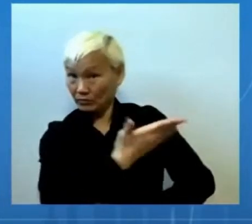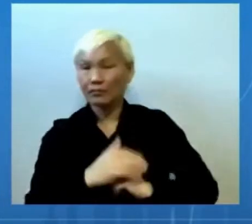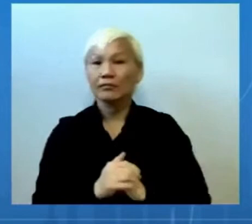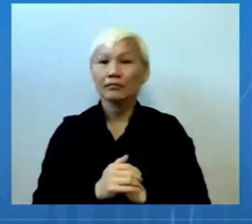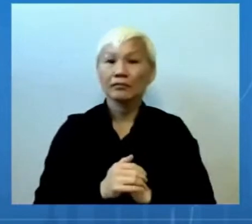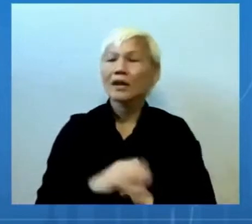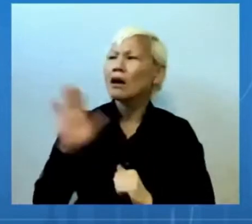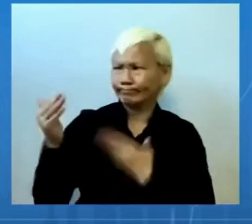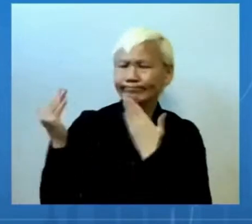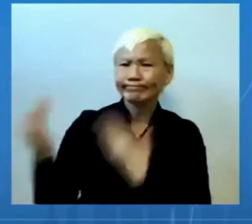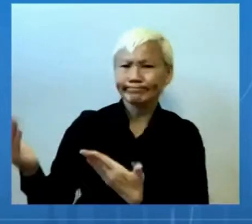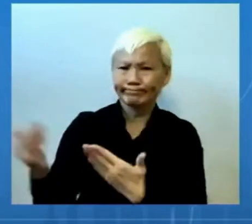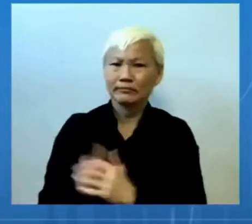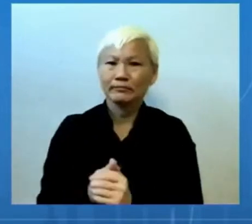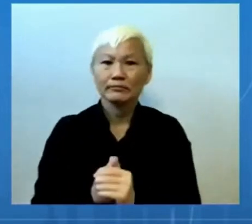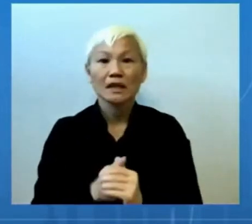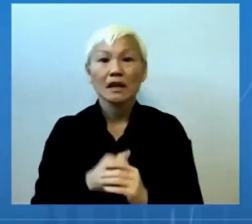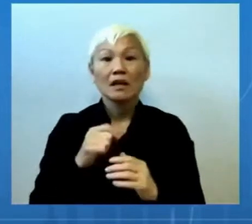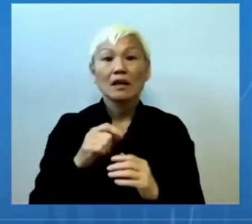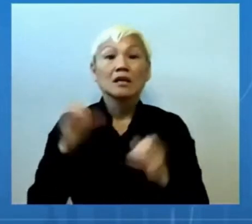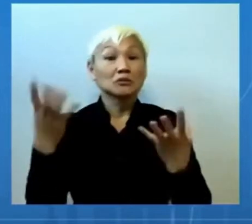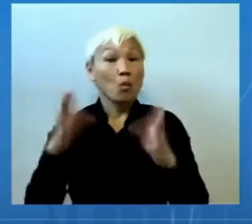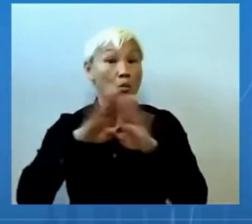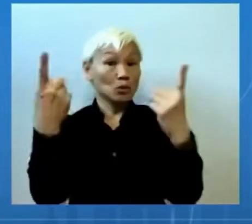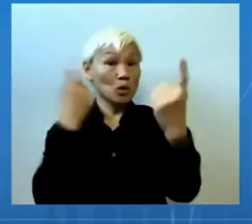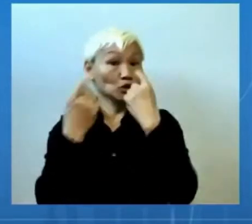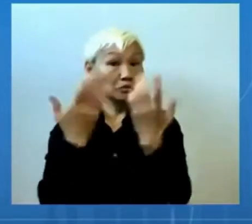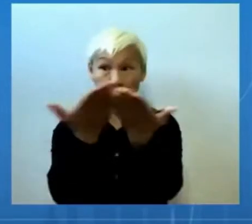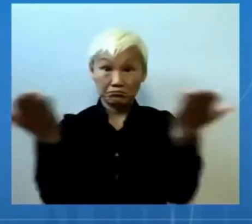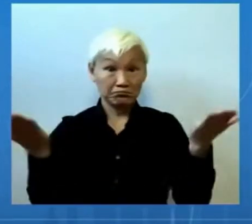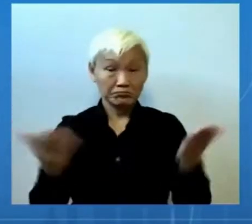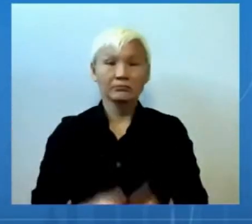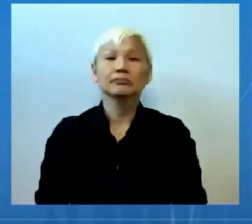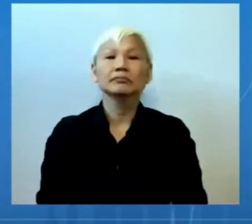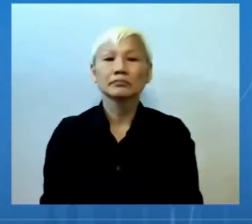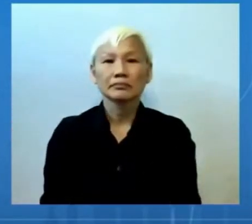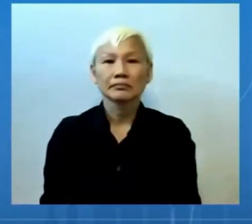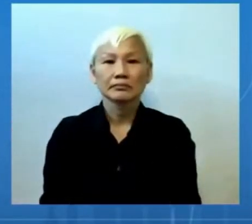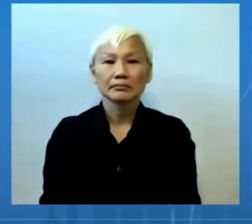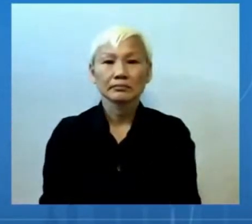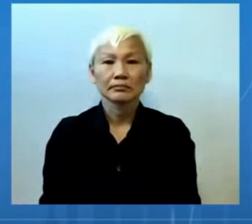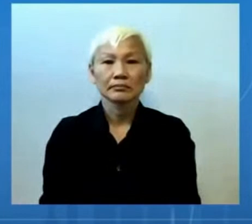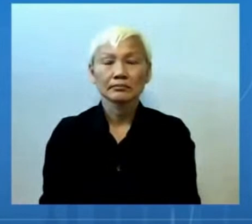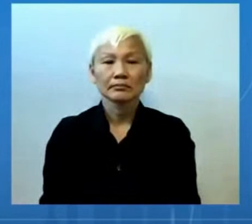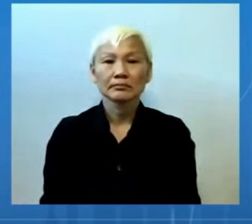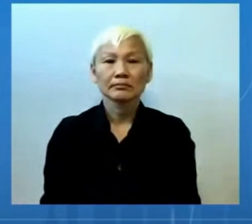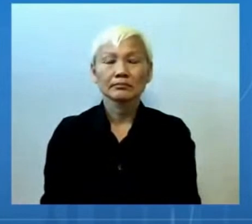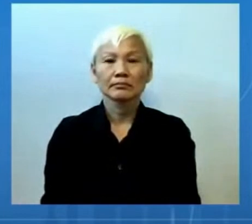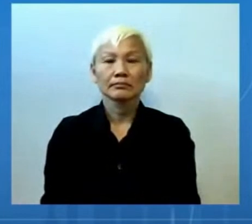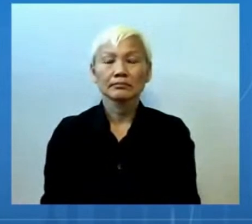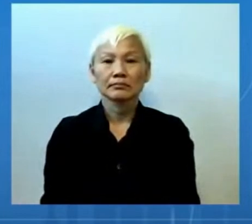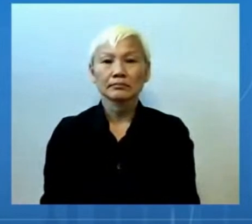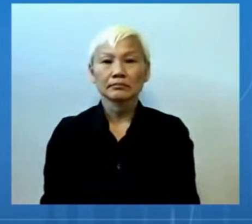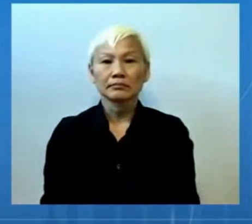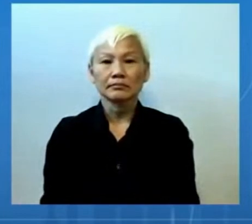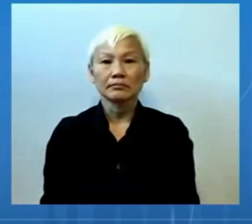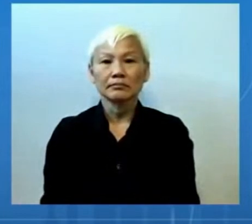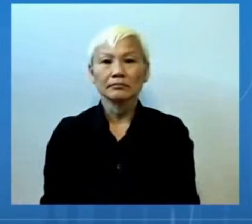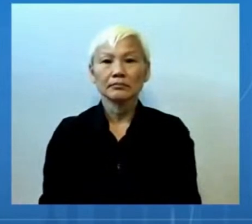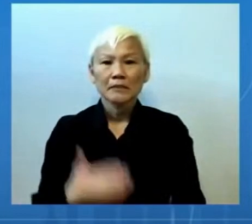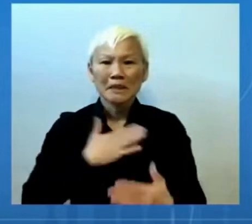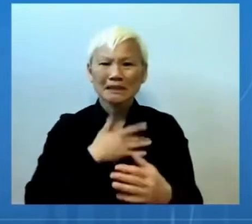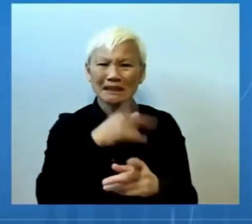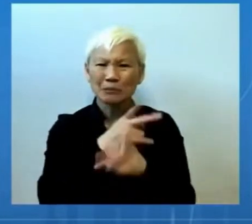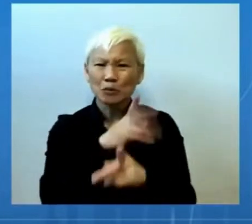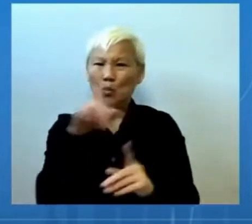up for a few questions. Kevin? Thanks, Jeff. And since we started a few late, please keep your questions to one question.